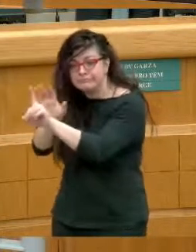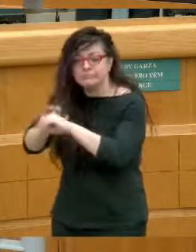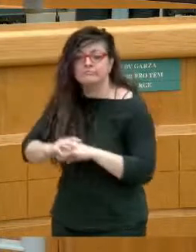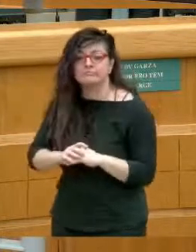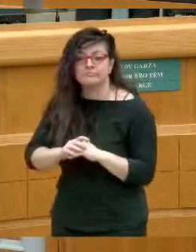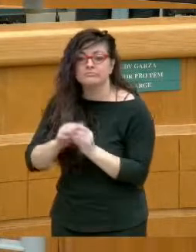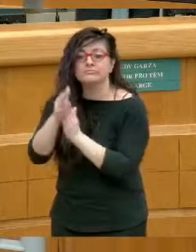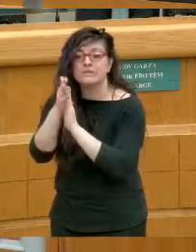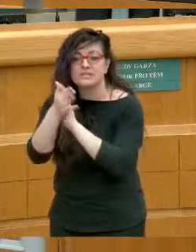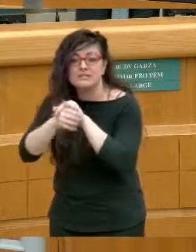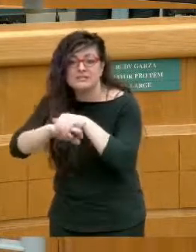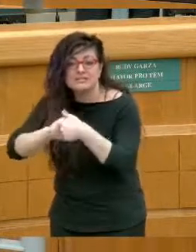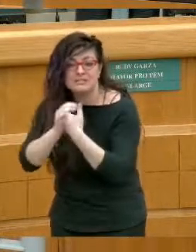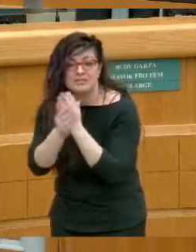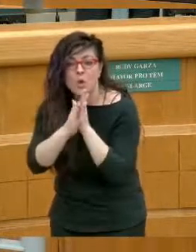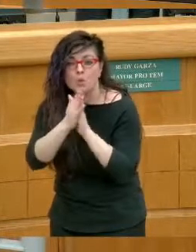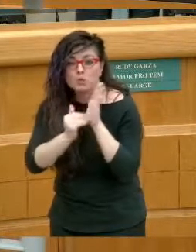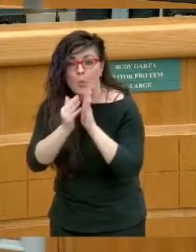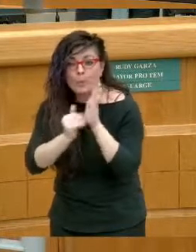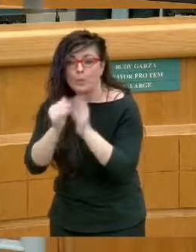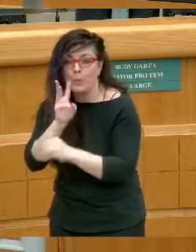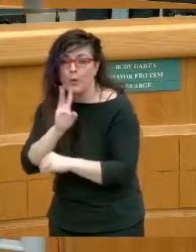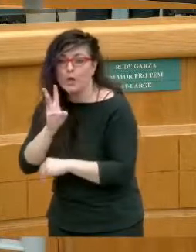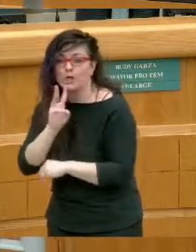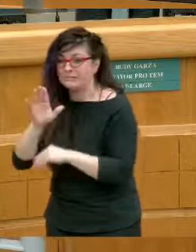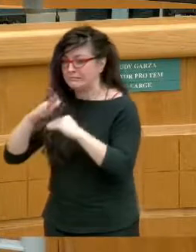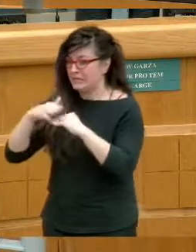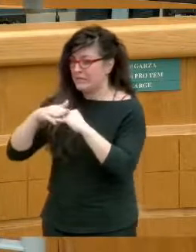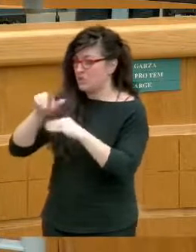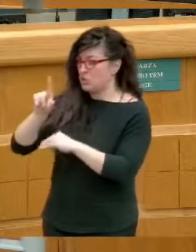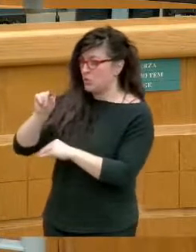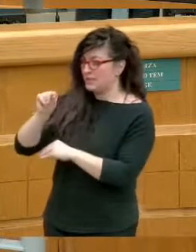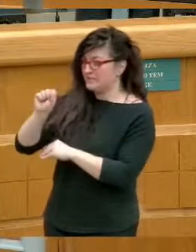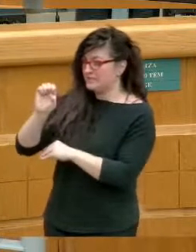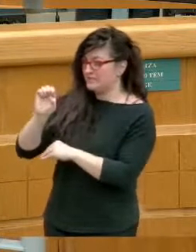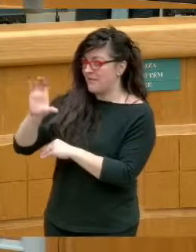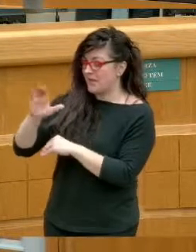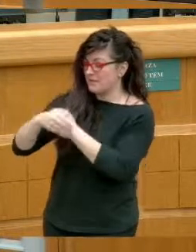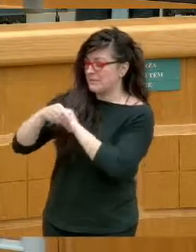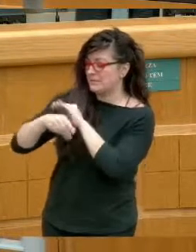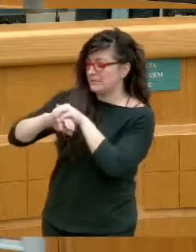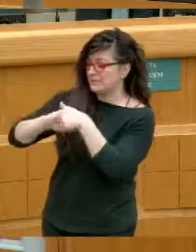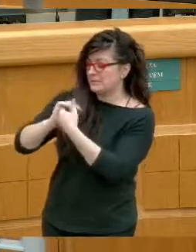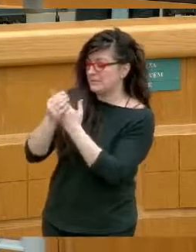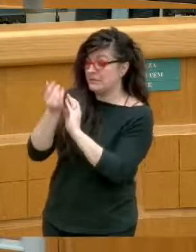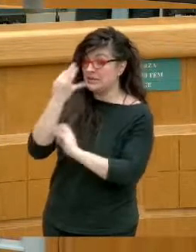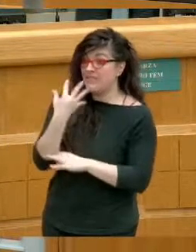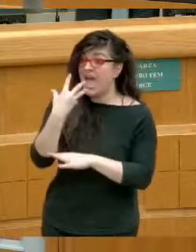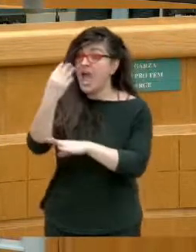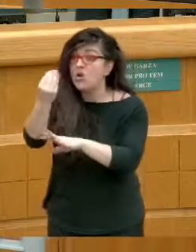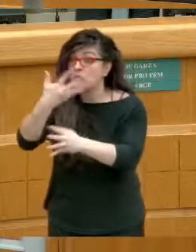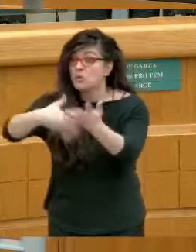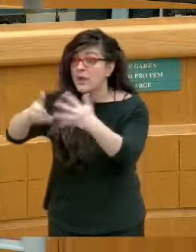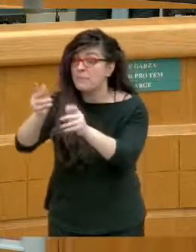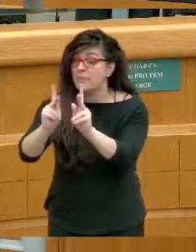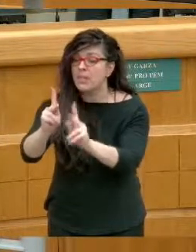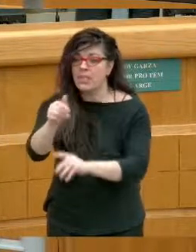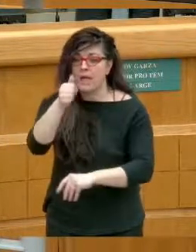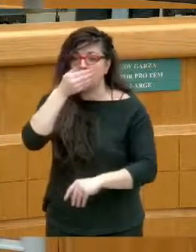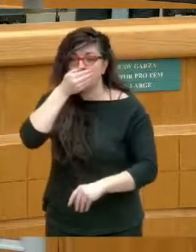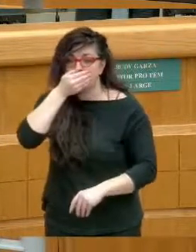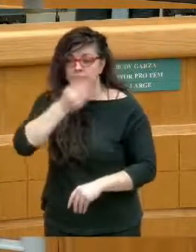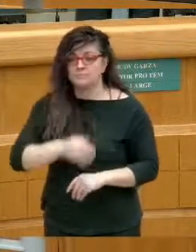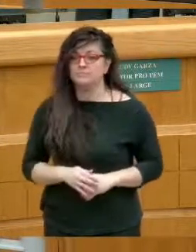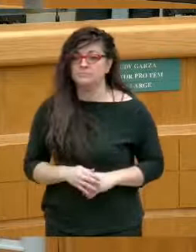soap and water for at least 20 seconds, and wearing face coverings when you must go out in public. For the patrons of gyms, the